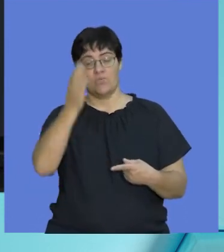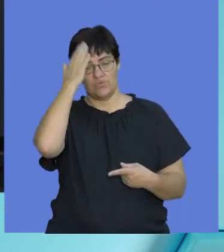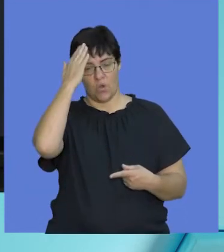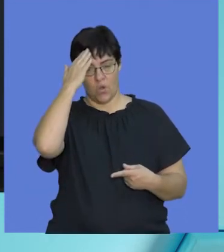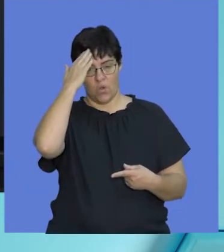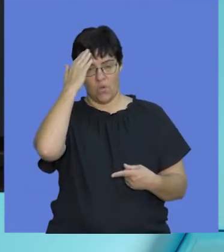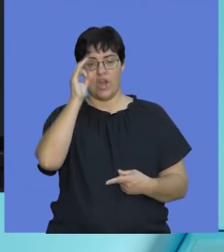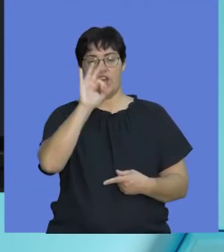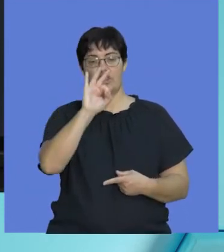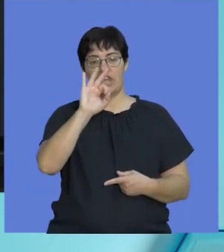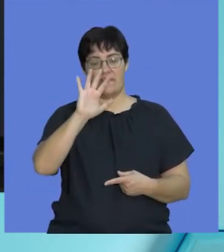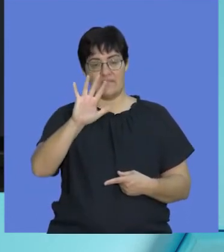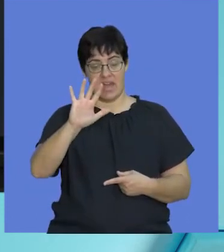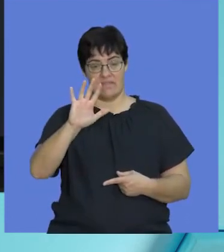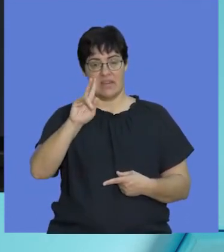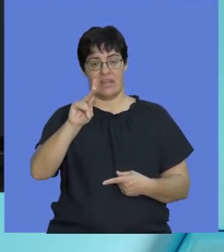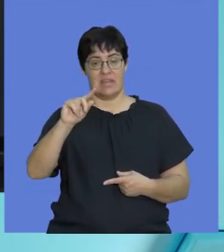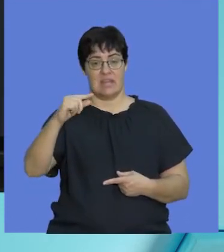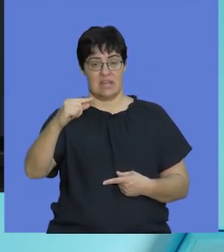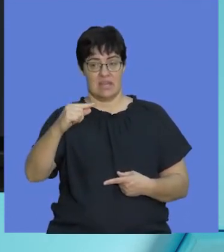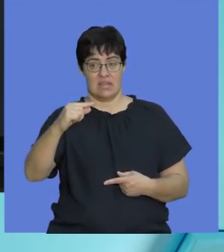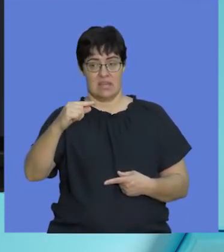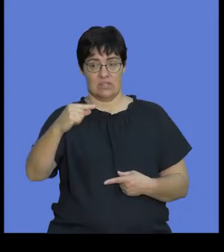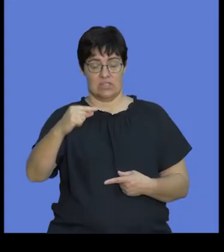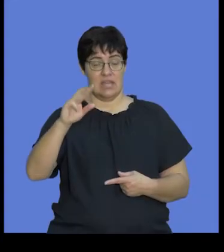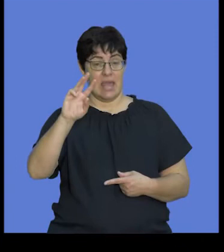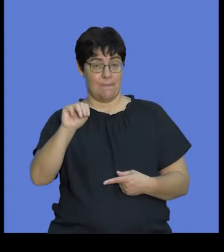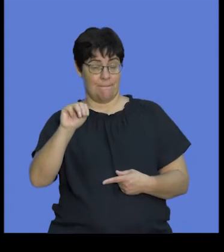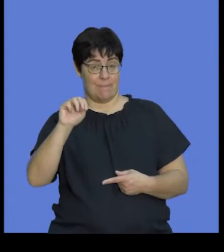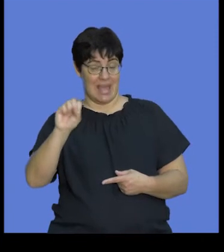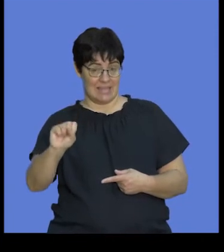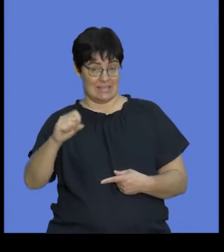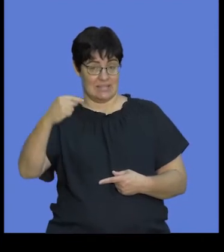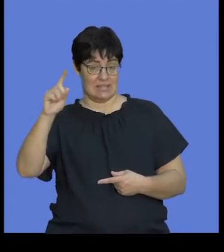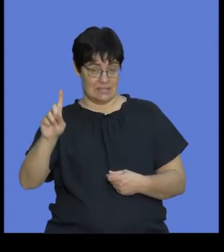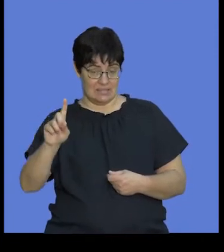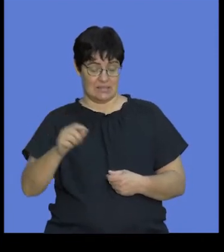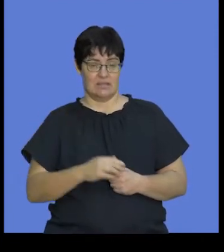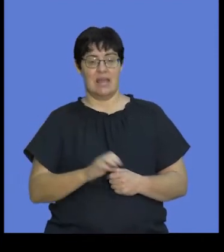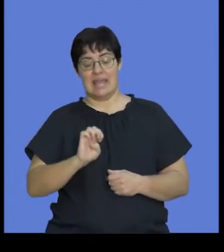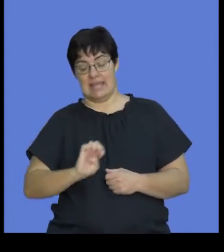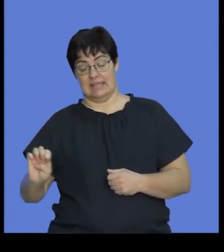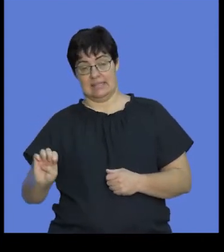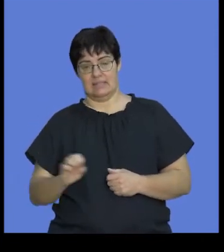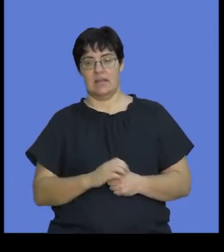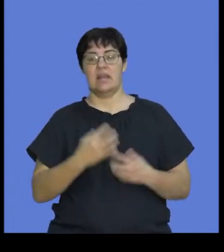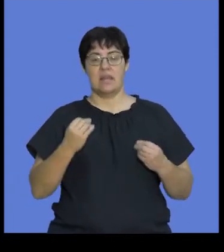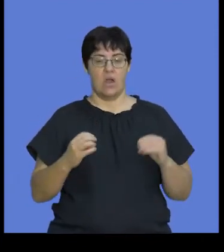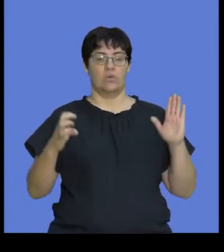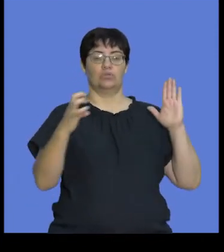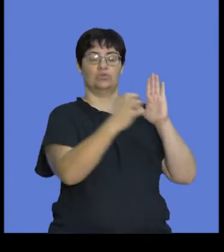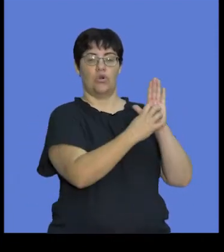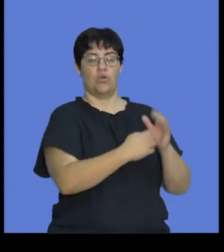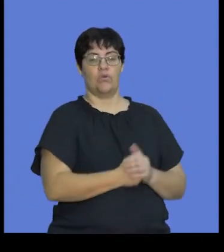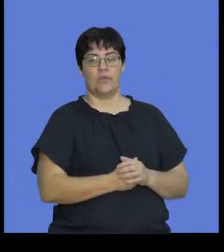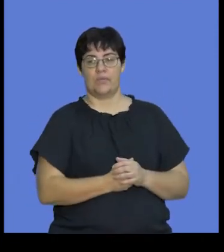35 kilogram meters per second east. Okay, and I'm going to draw the vector diagram on this one.